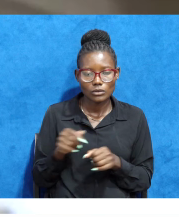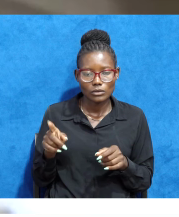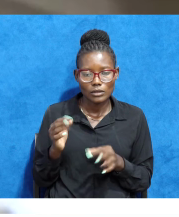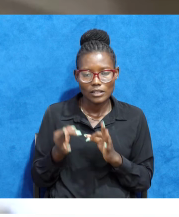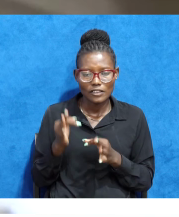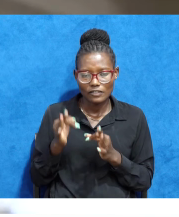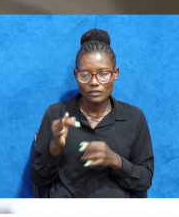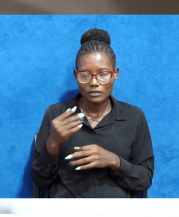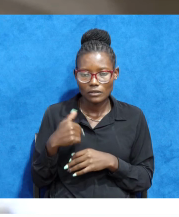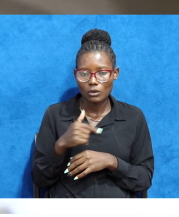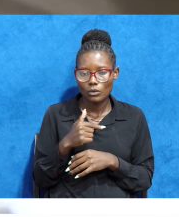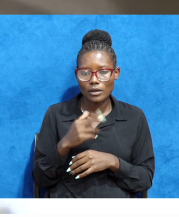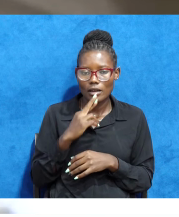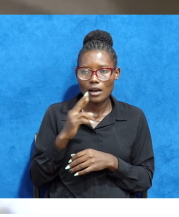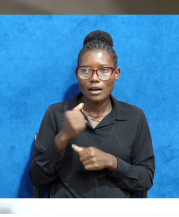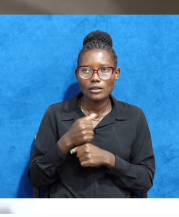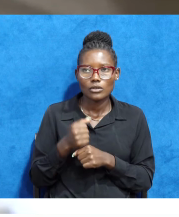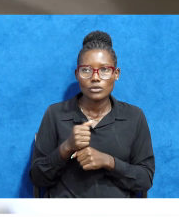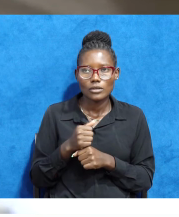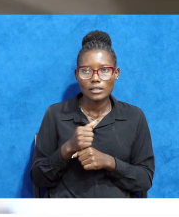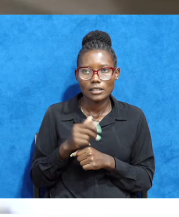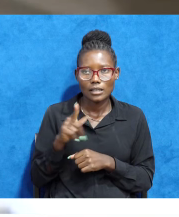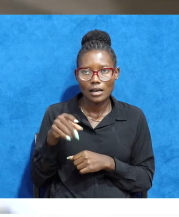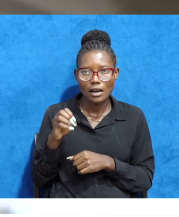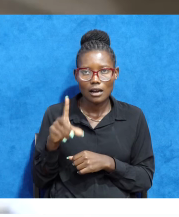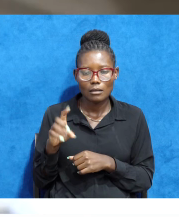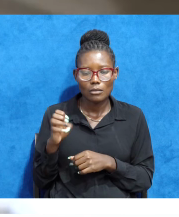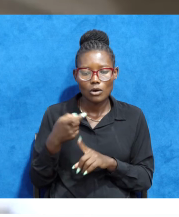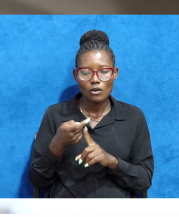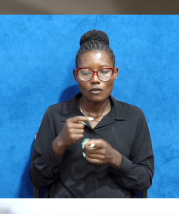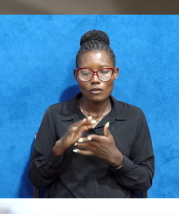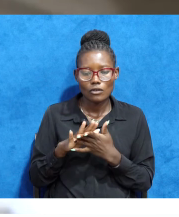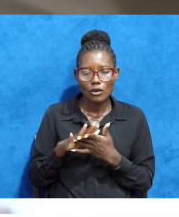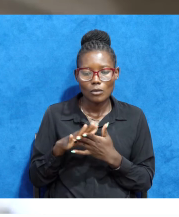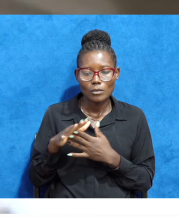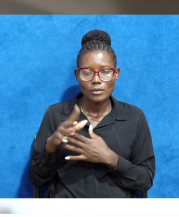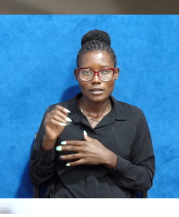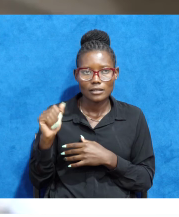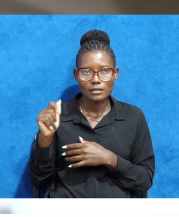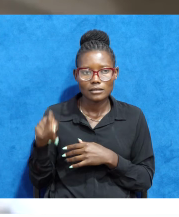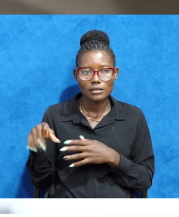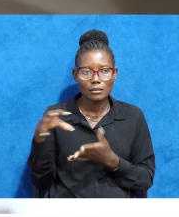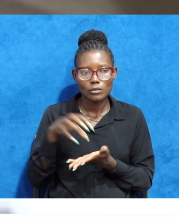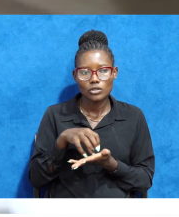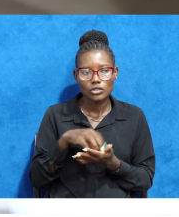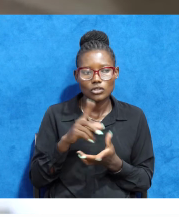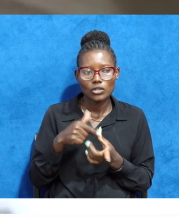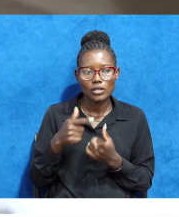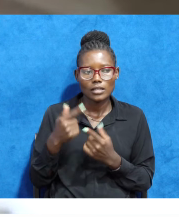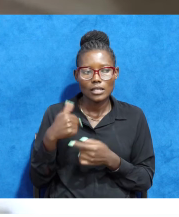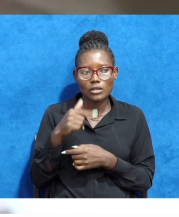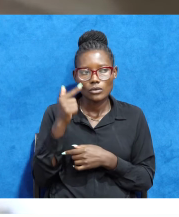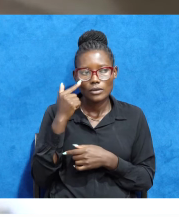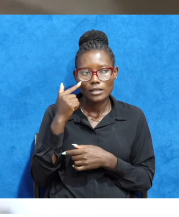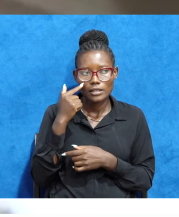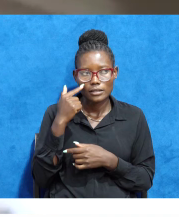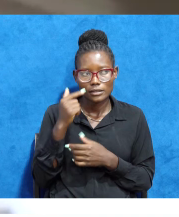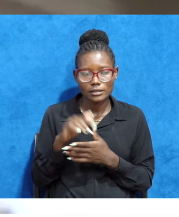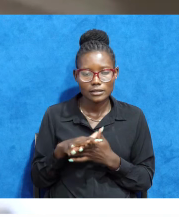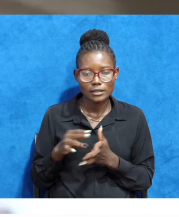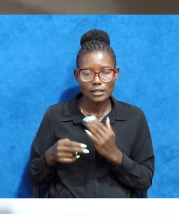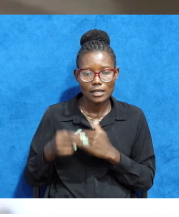gets under, how long that takes. That's actually something that Dr. Pierce and I are going to look at in my dissertation. But what we can do